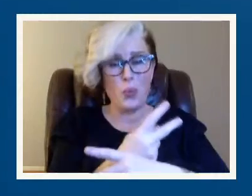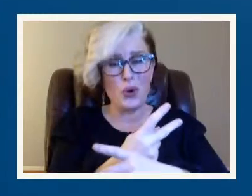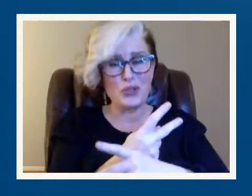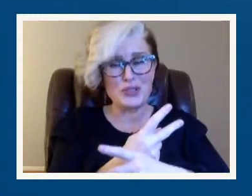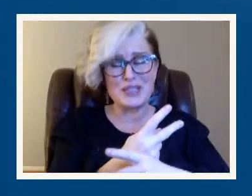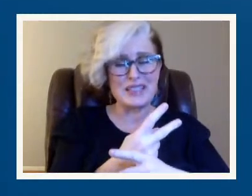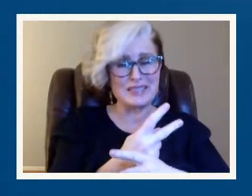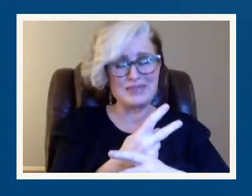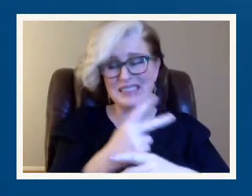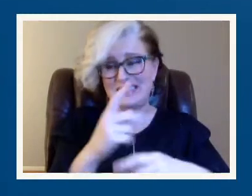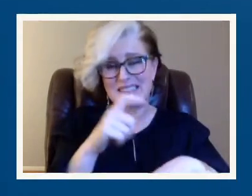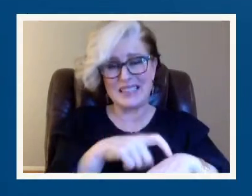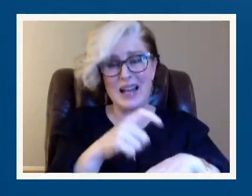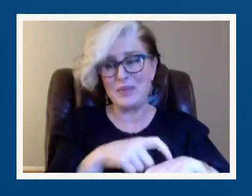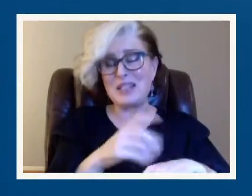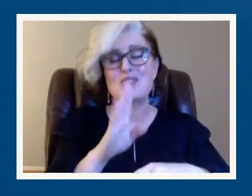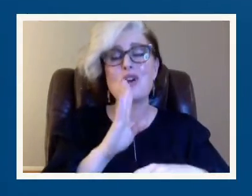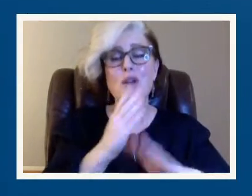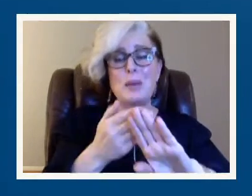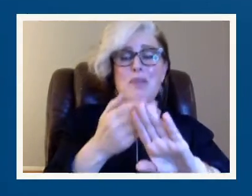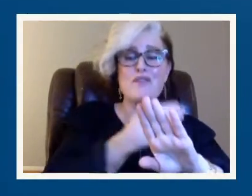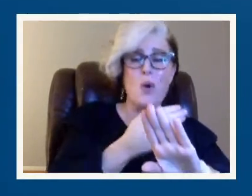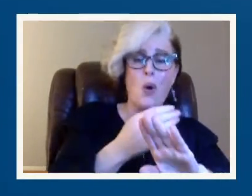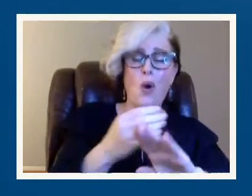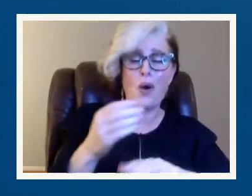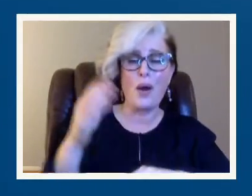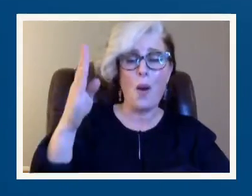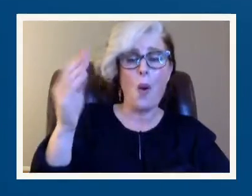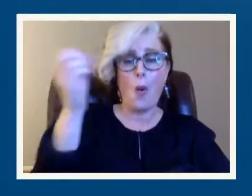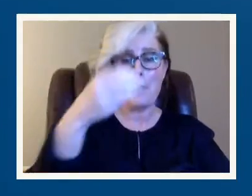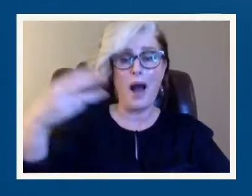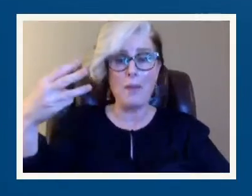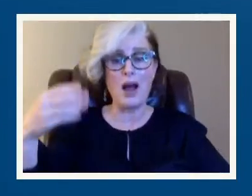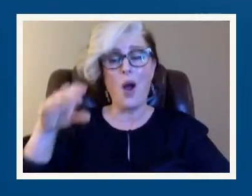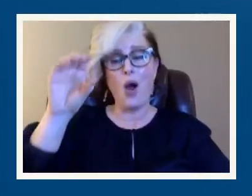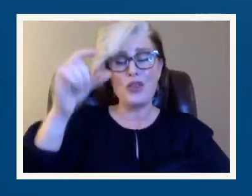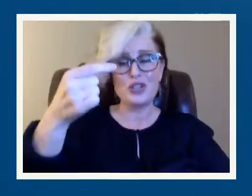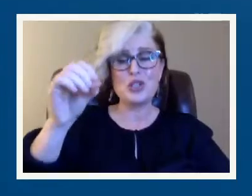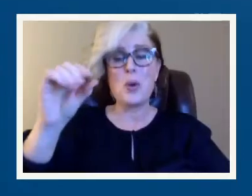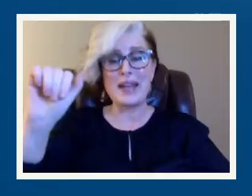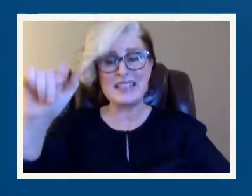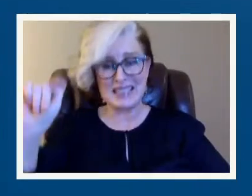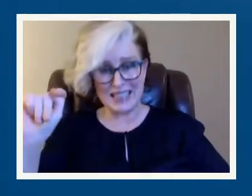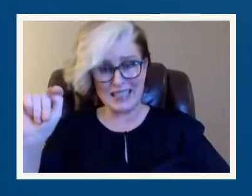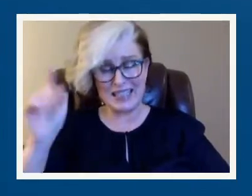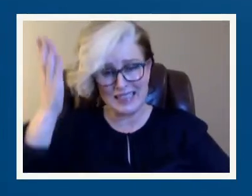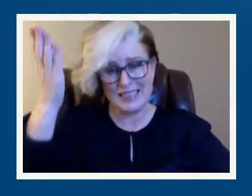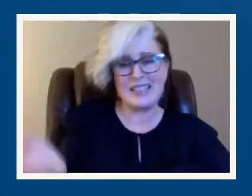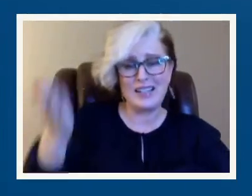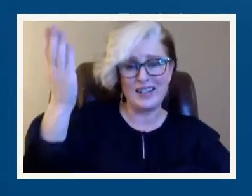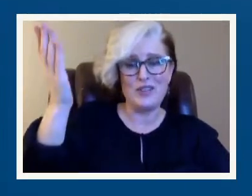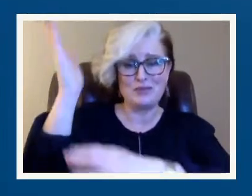coming up has got to be the worst. The GOAT.